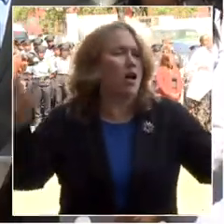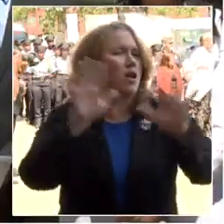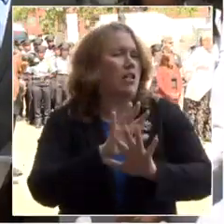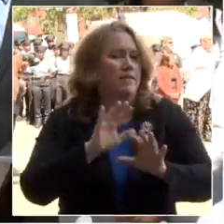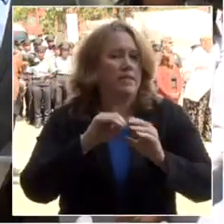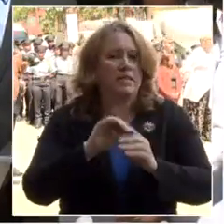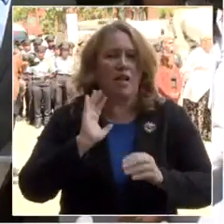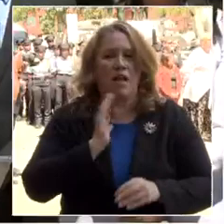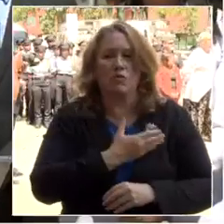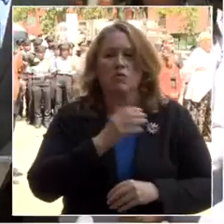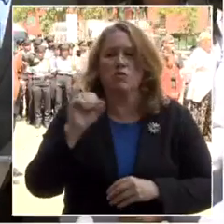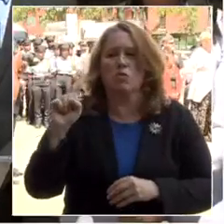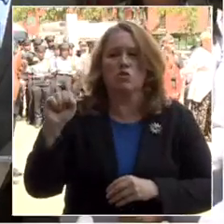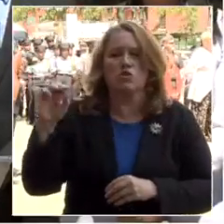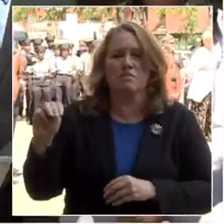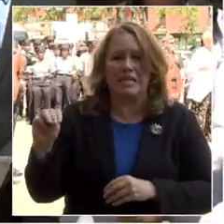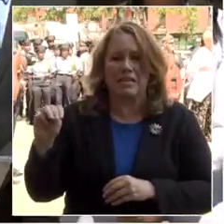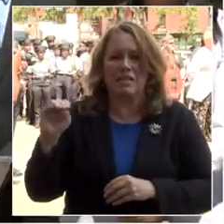platforms.